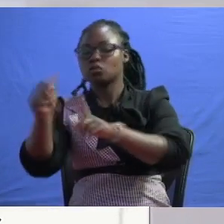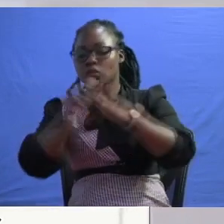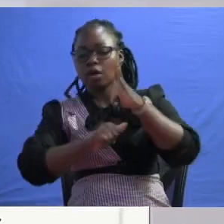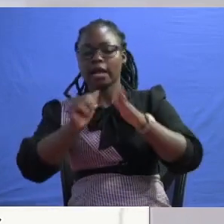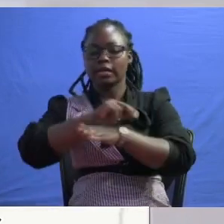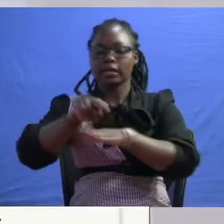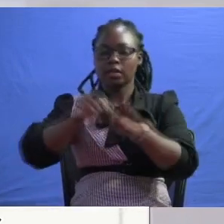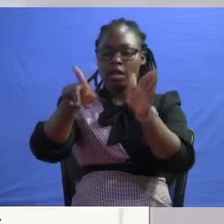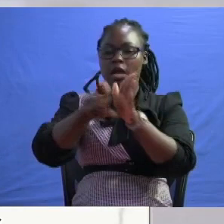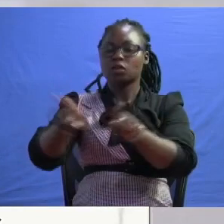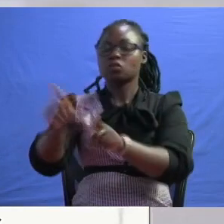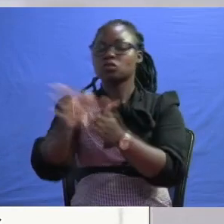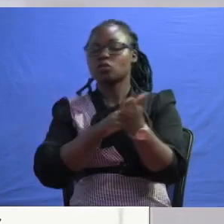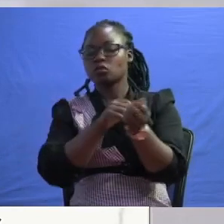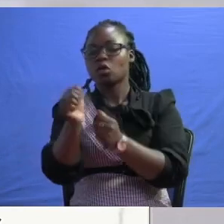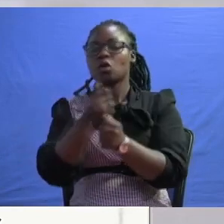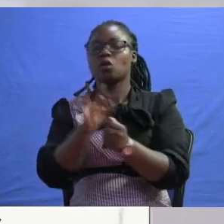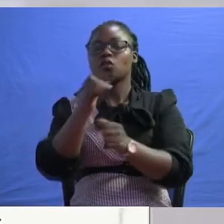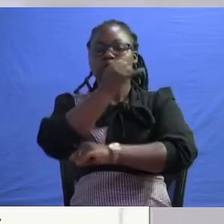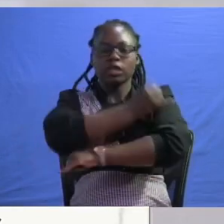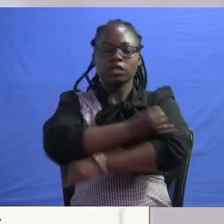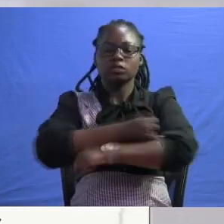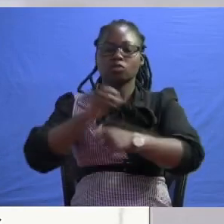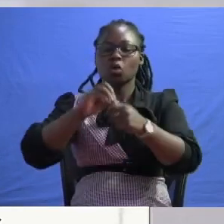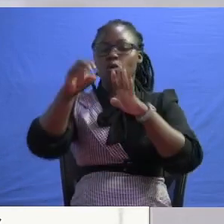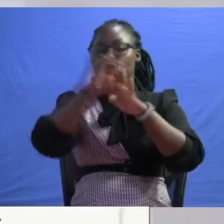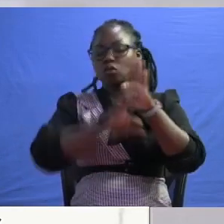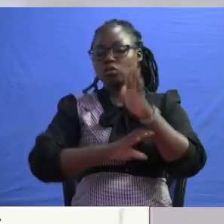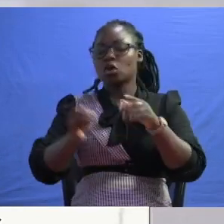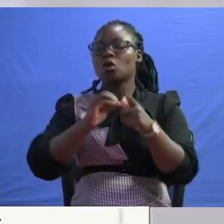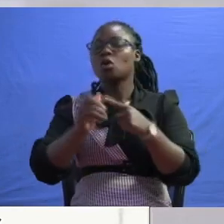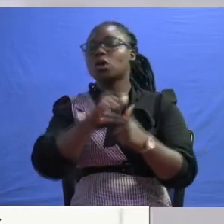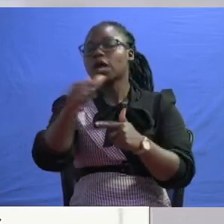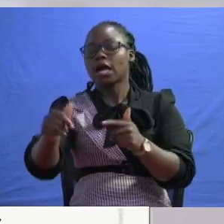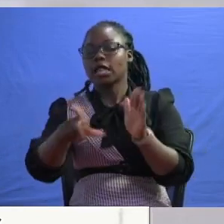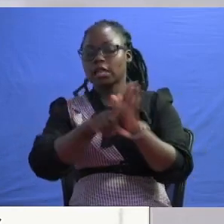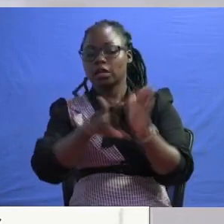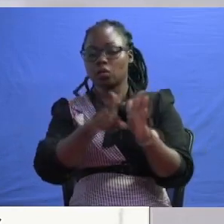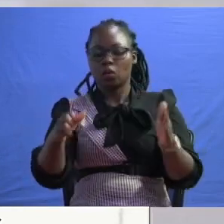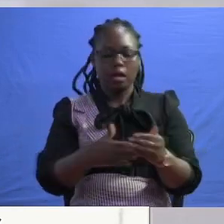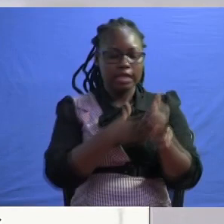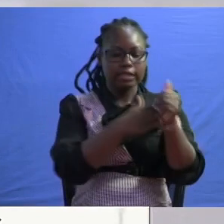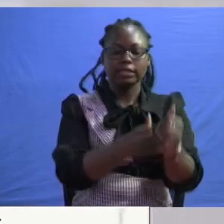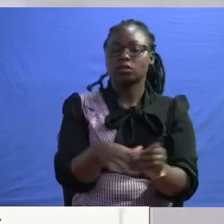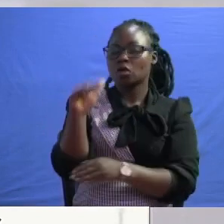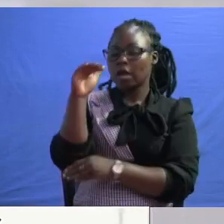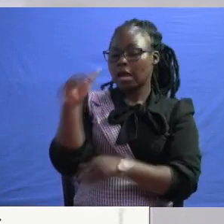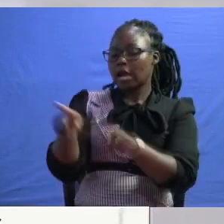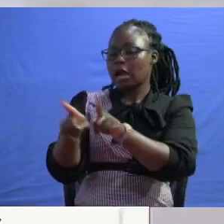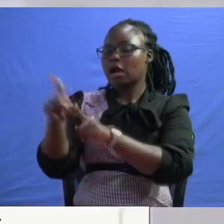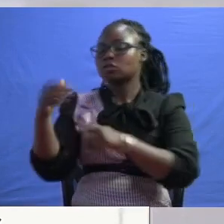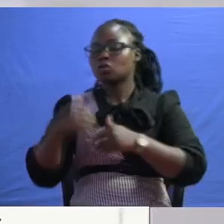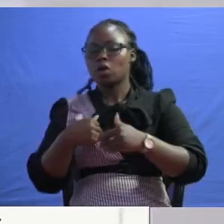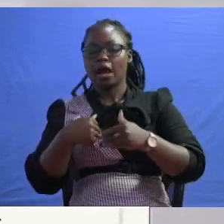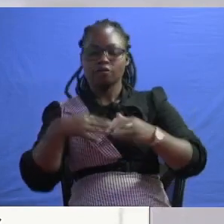gross violation of the institution or rather constitution or any other law as a result of requesting and receiving